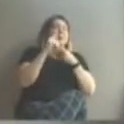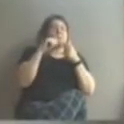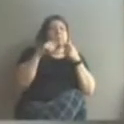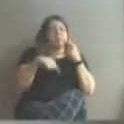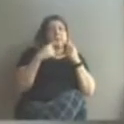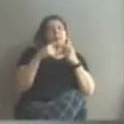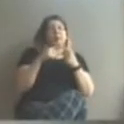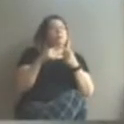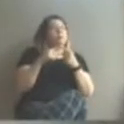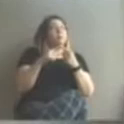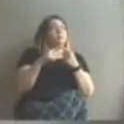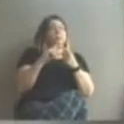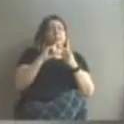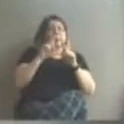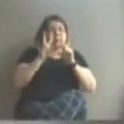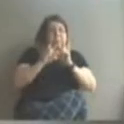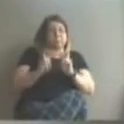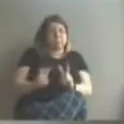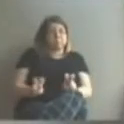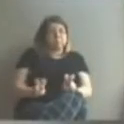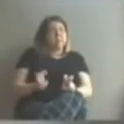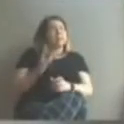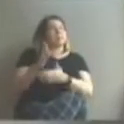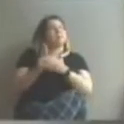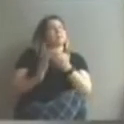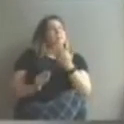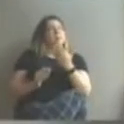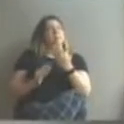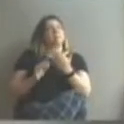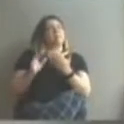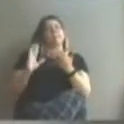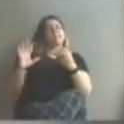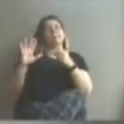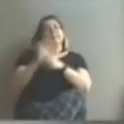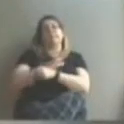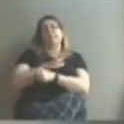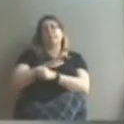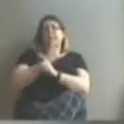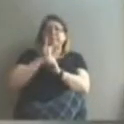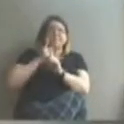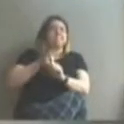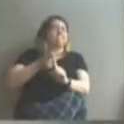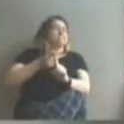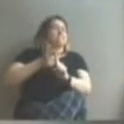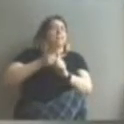a magnifying glass. Some of them are just totally on point because